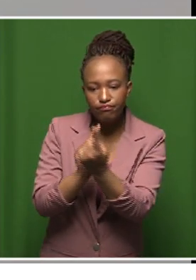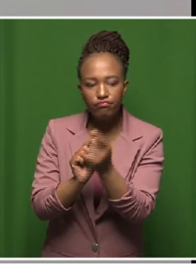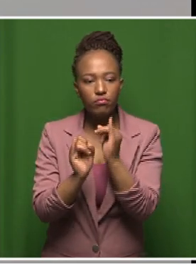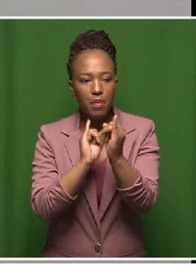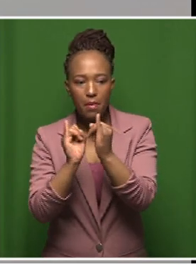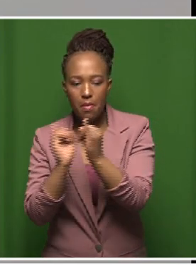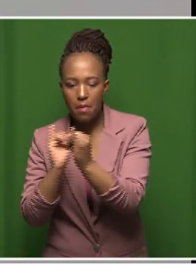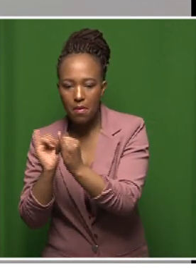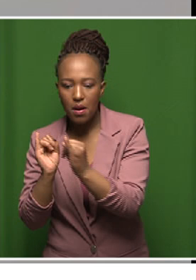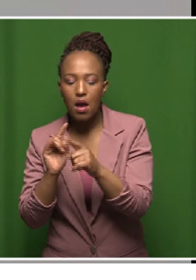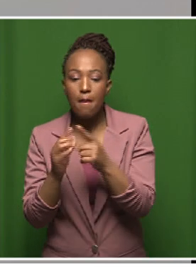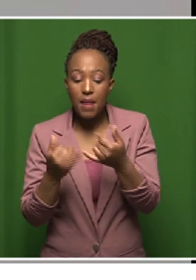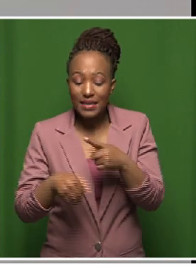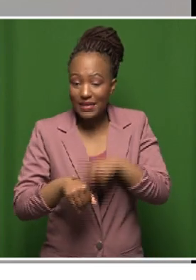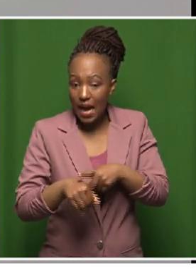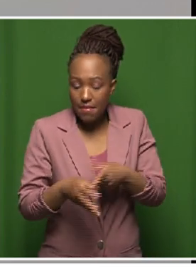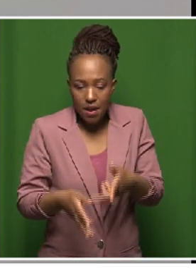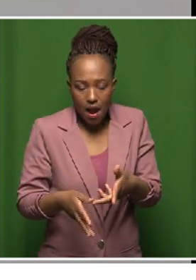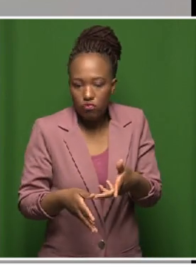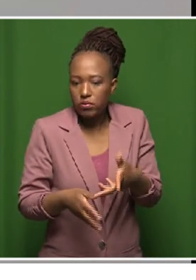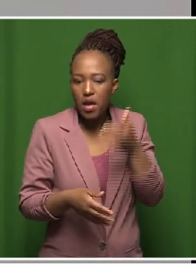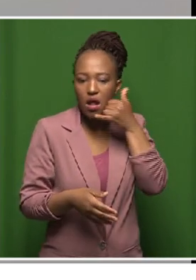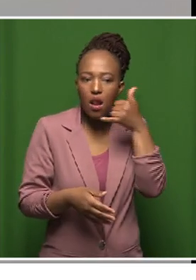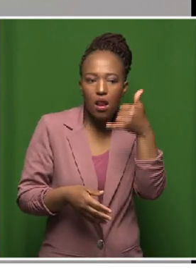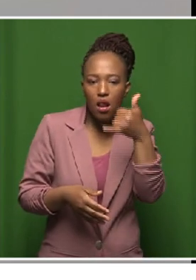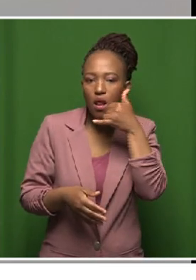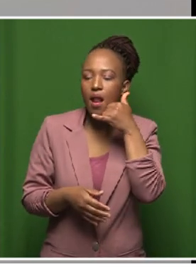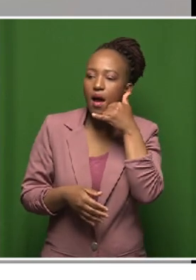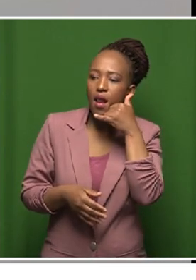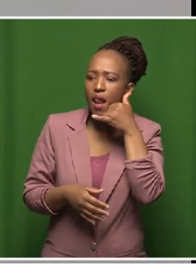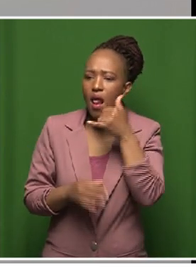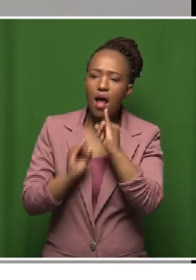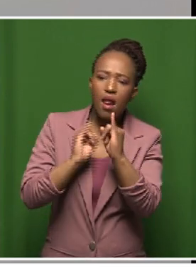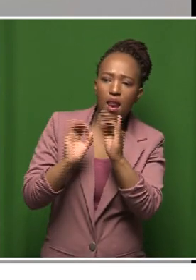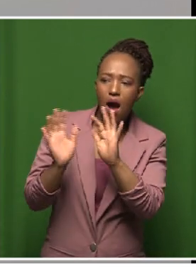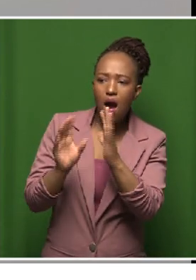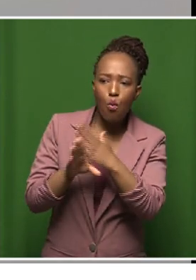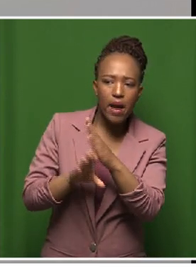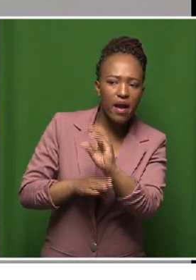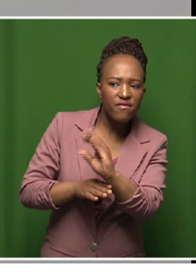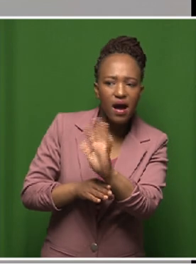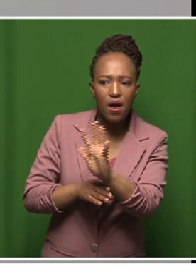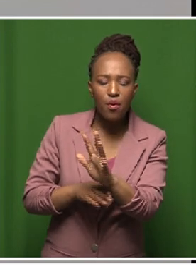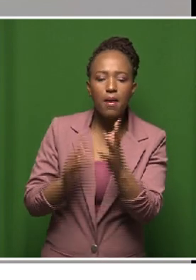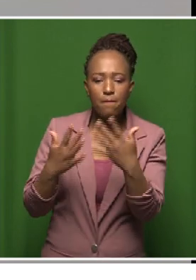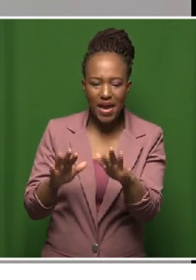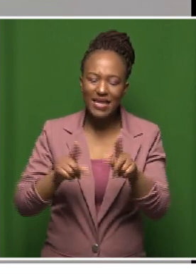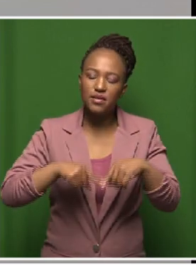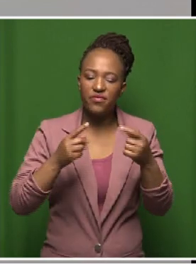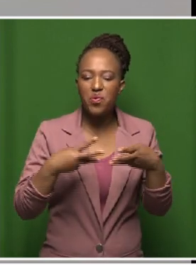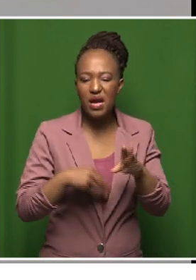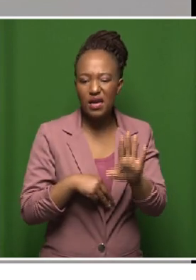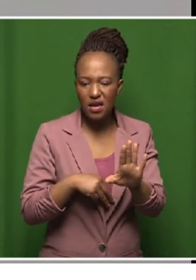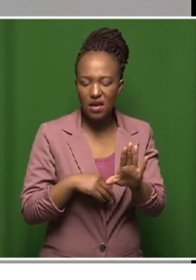telephonic interviews because of the lockdown. And obviously, there will be differences in the way that people react to that. So a second point